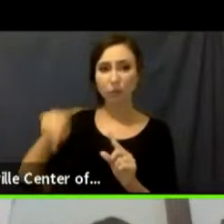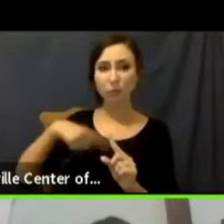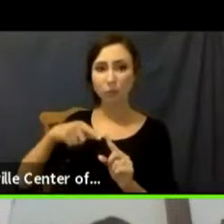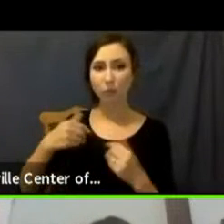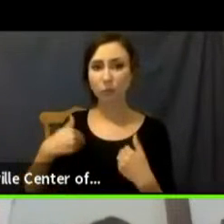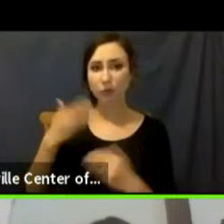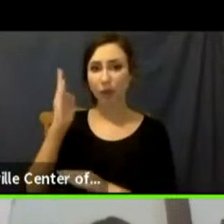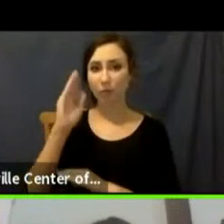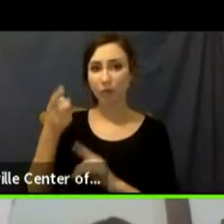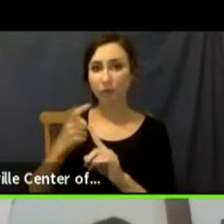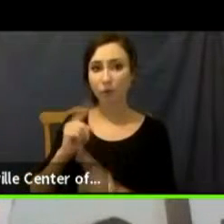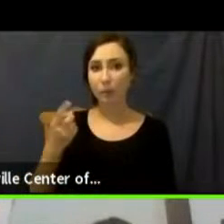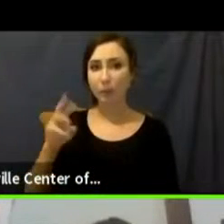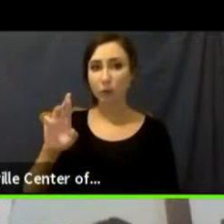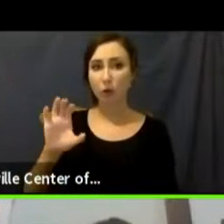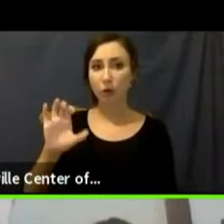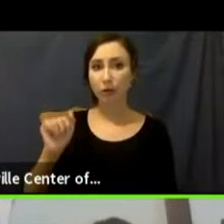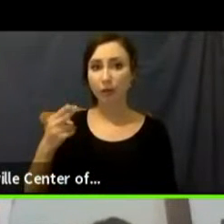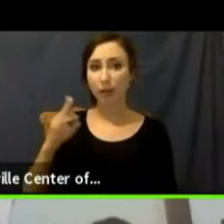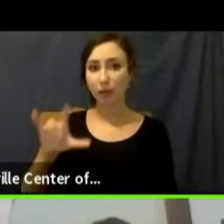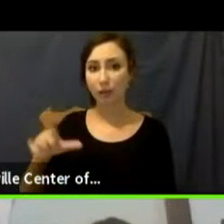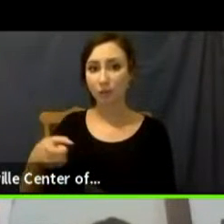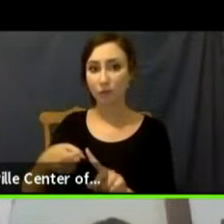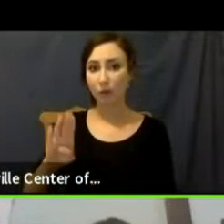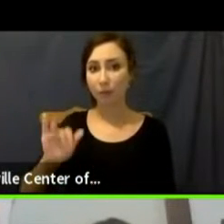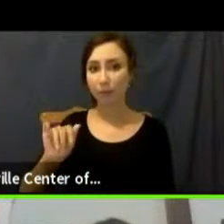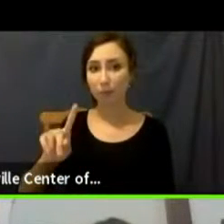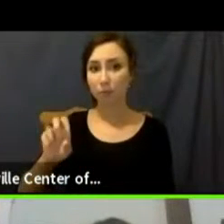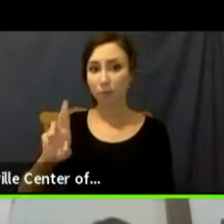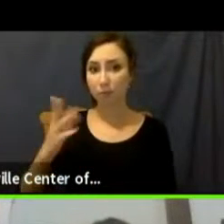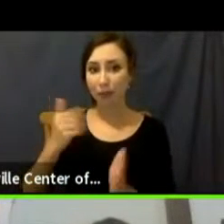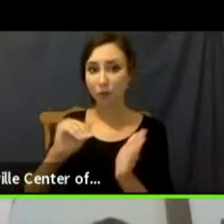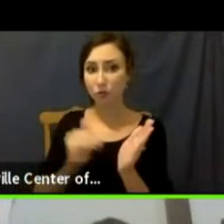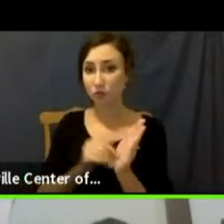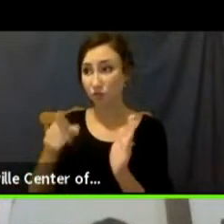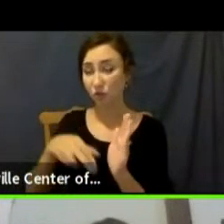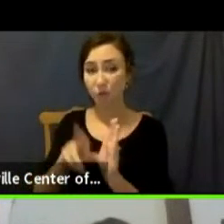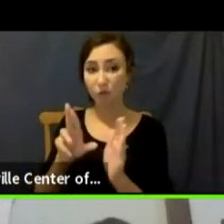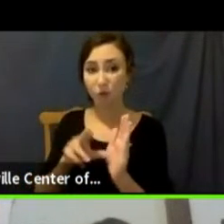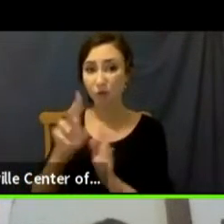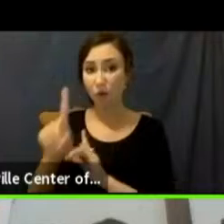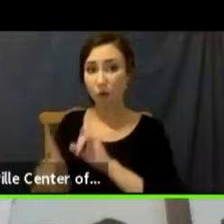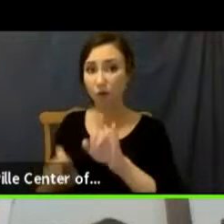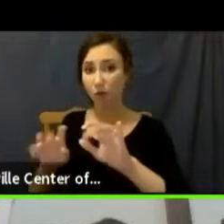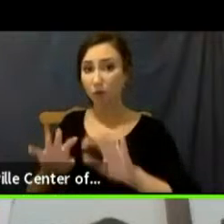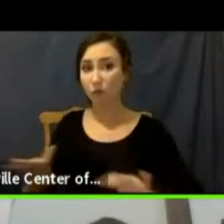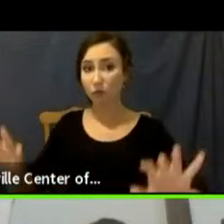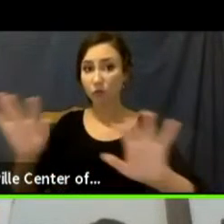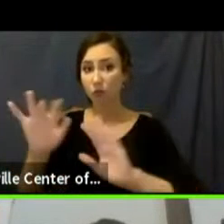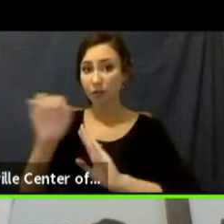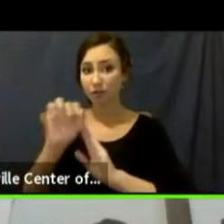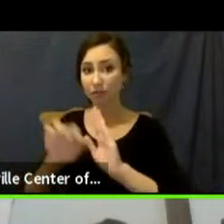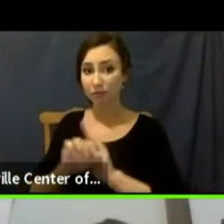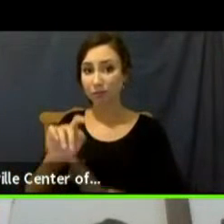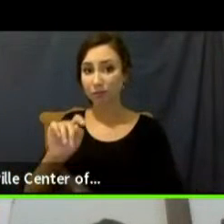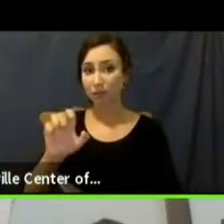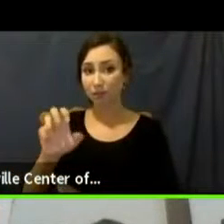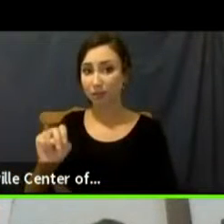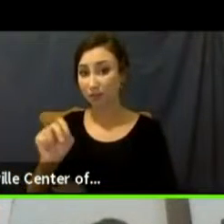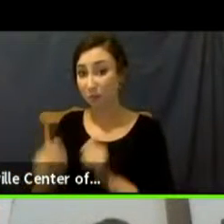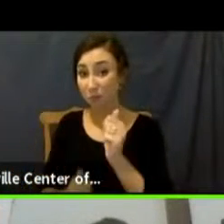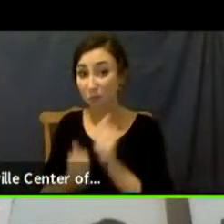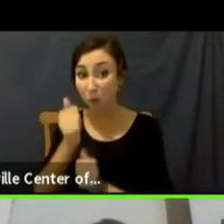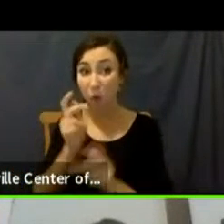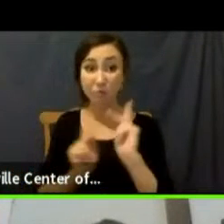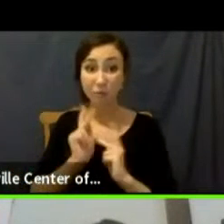Dr. Cahill from the Baker Center, and she went over the survey that's been done across the state of Tennessee, and people, the vast majority of people